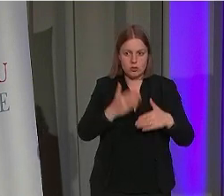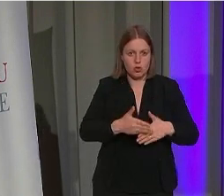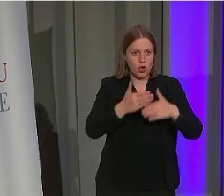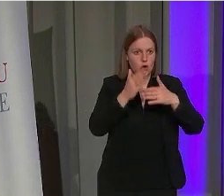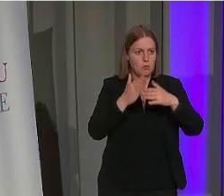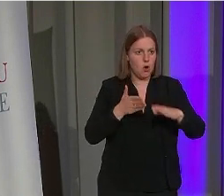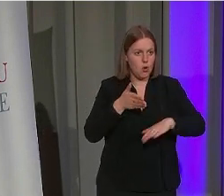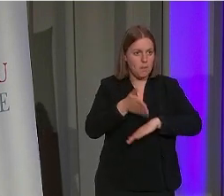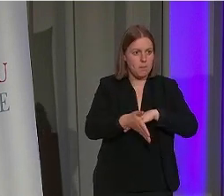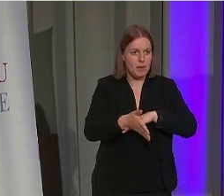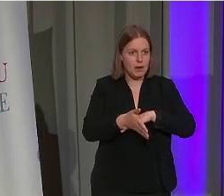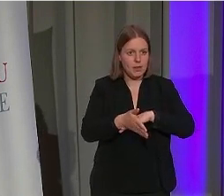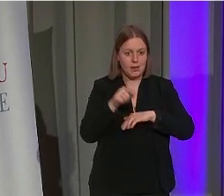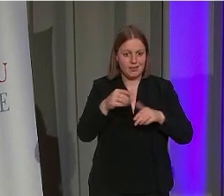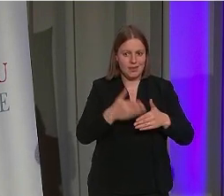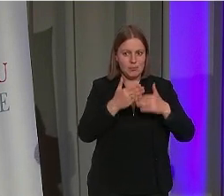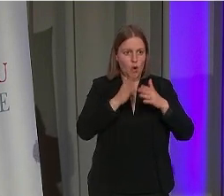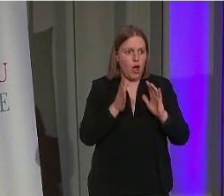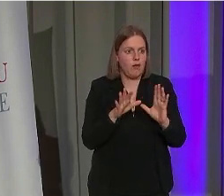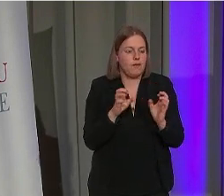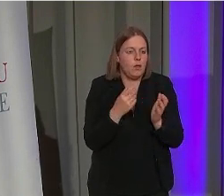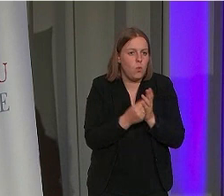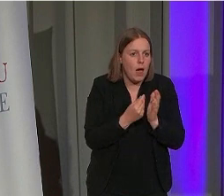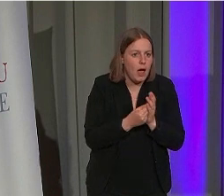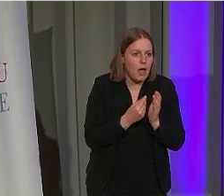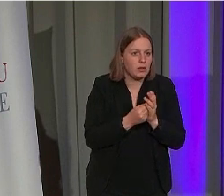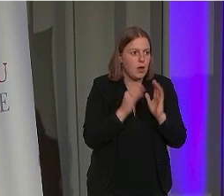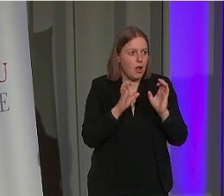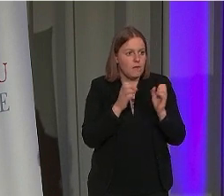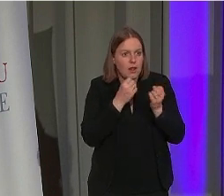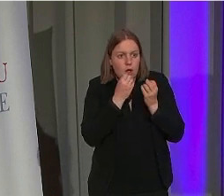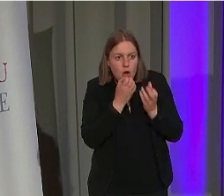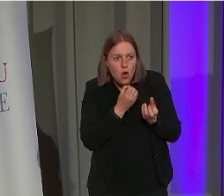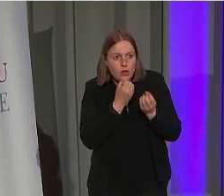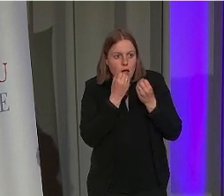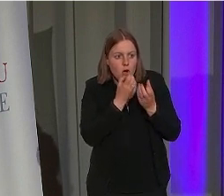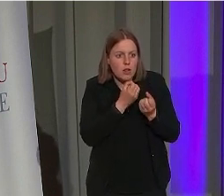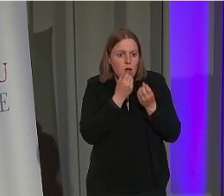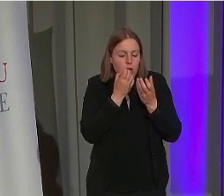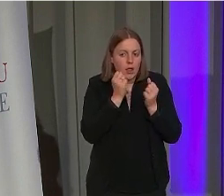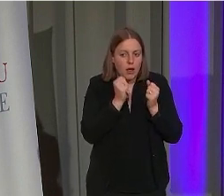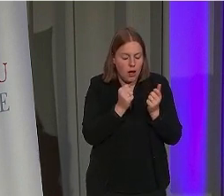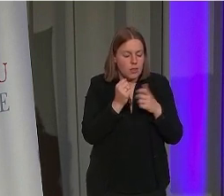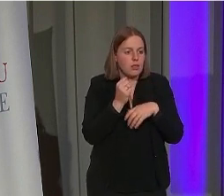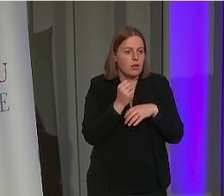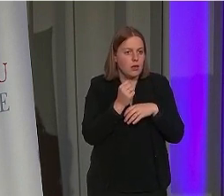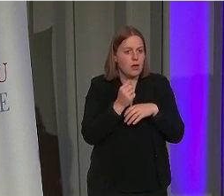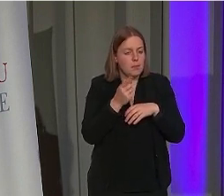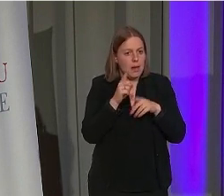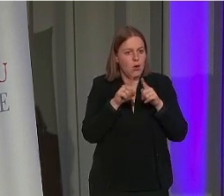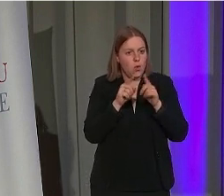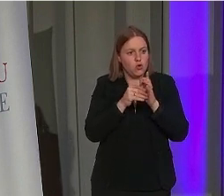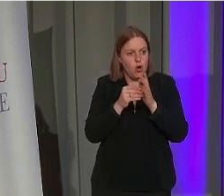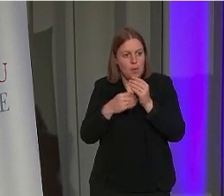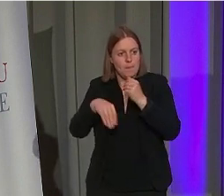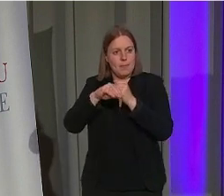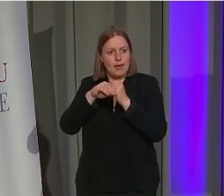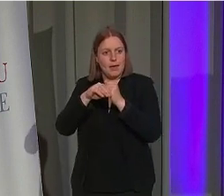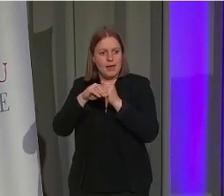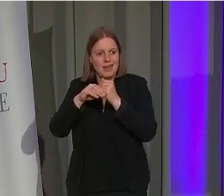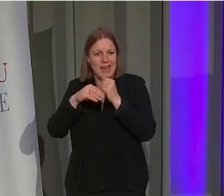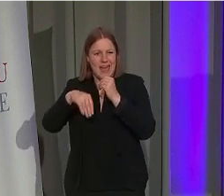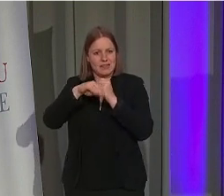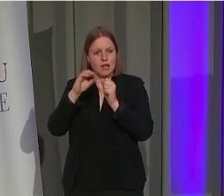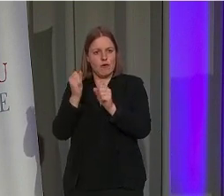So in the building, which already has a lot of value, which already gives a lot of explanation,